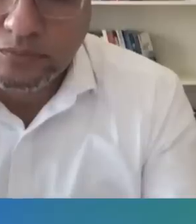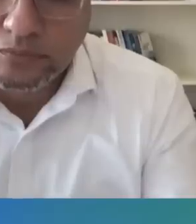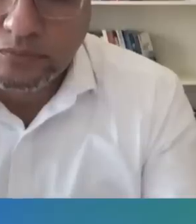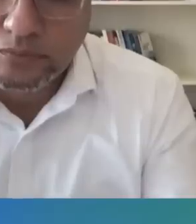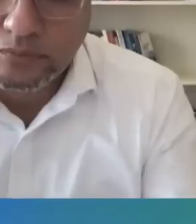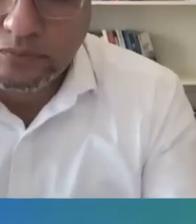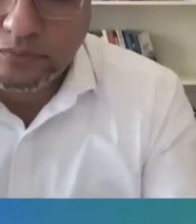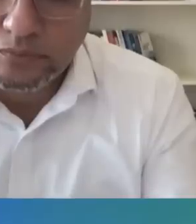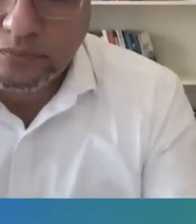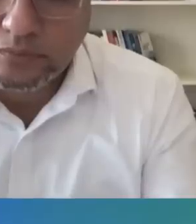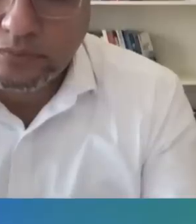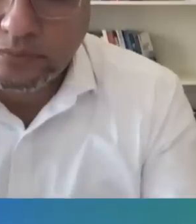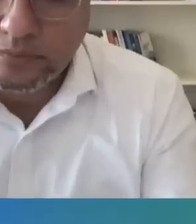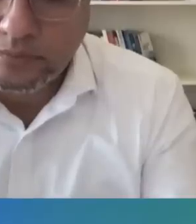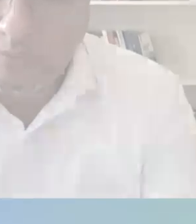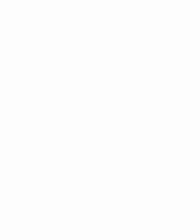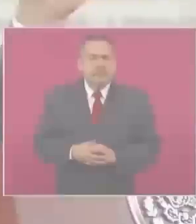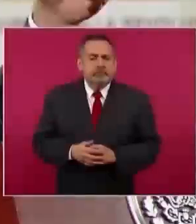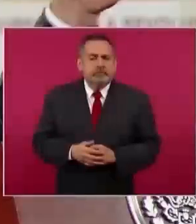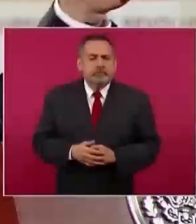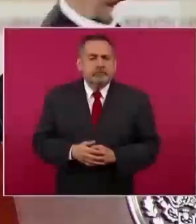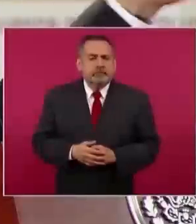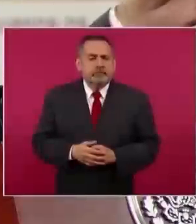have never been removed from office.